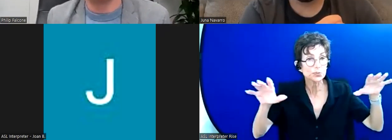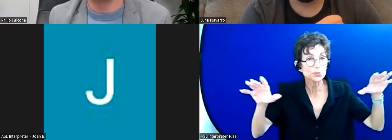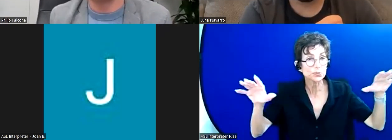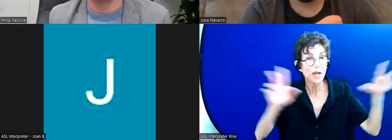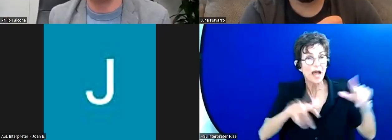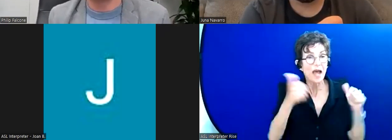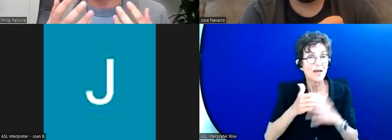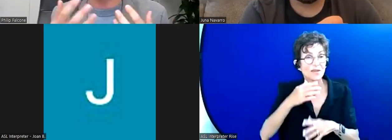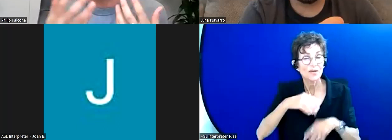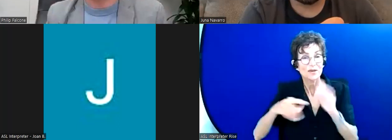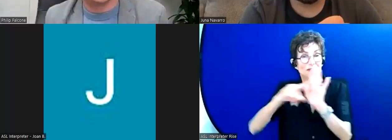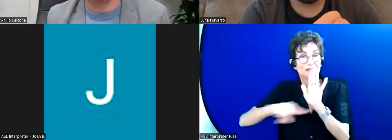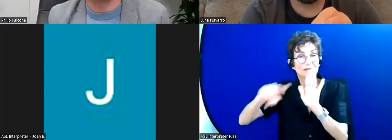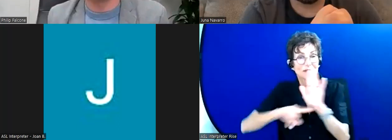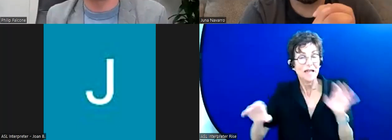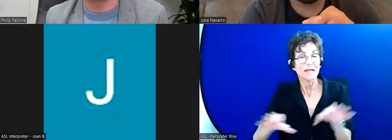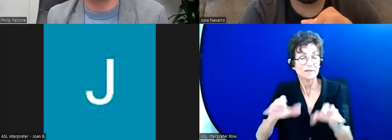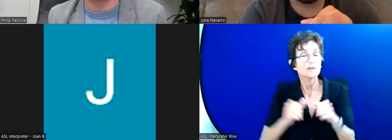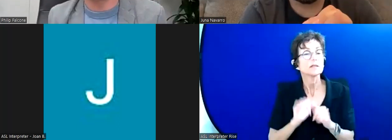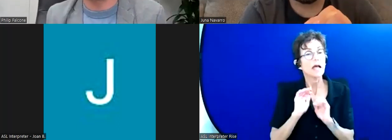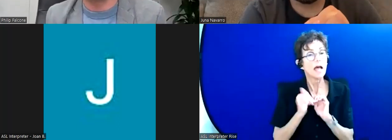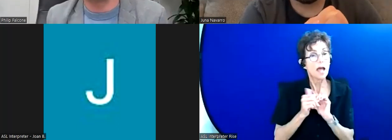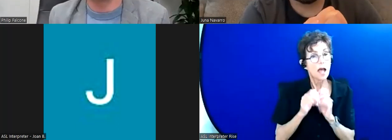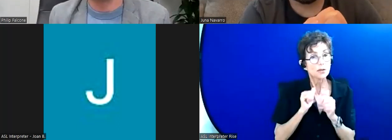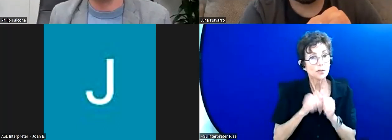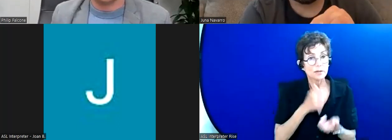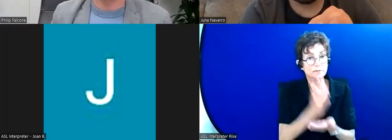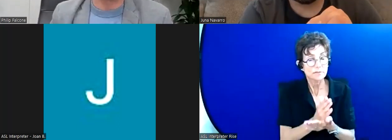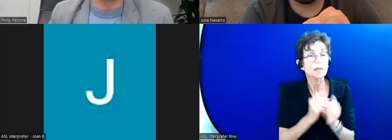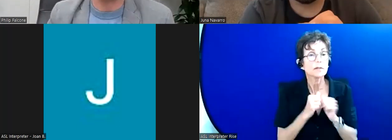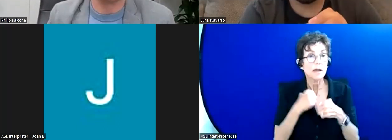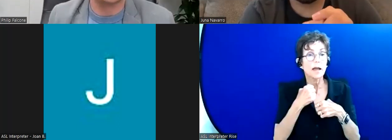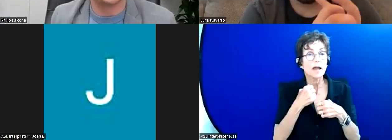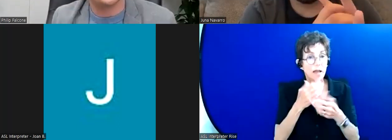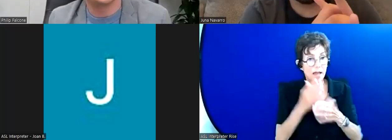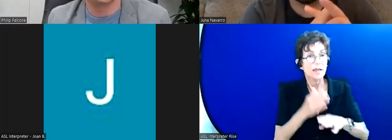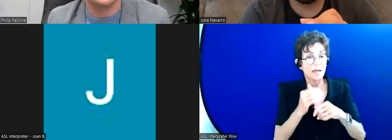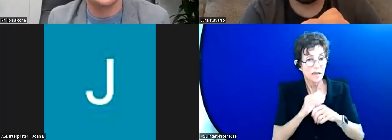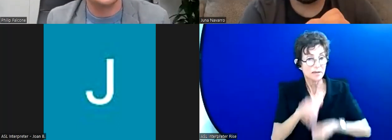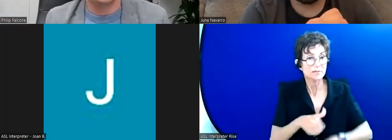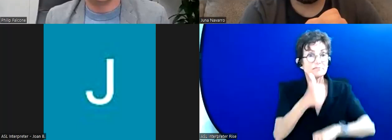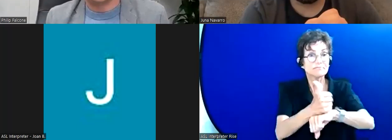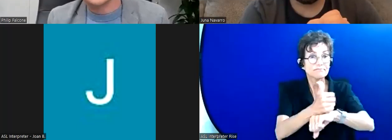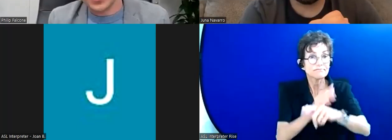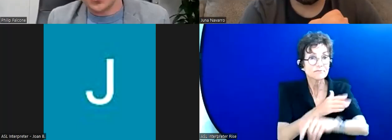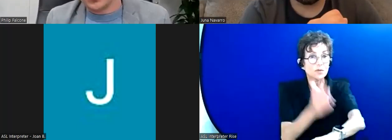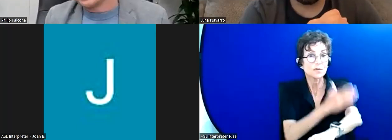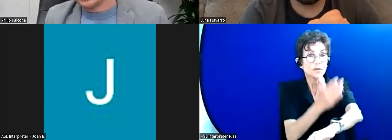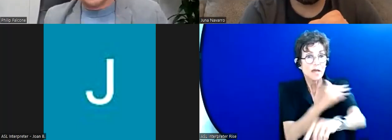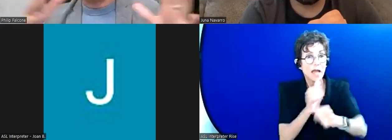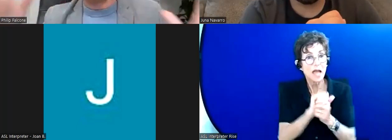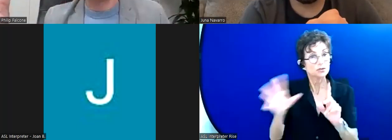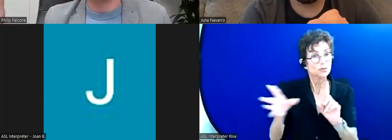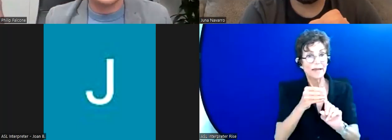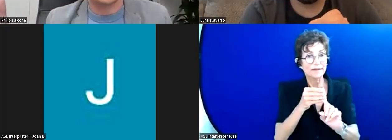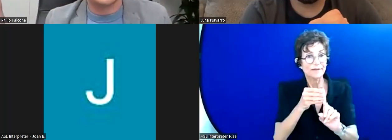a neighborhood, is by making an area more attractive, more welcoming. And public art is one of the best ways to do that. So we look